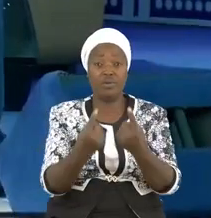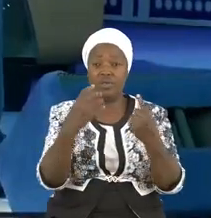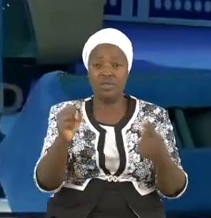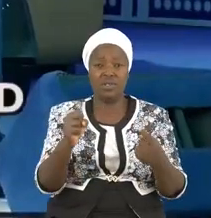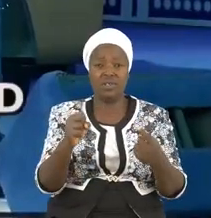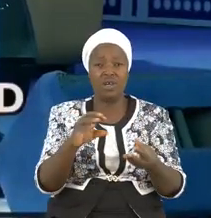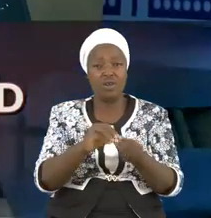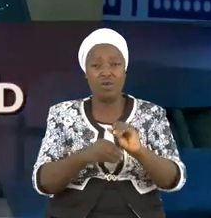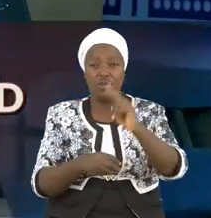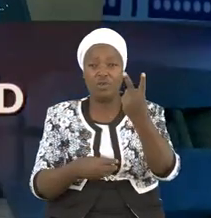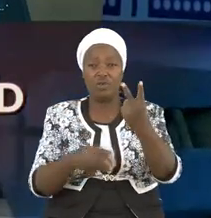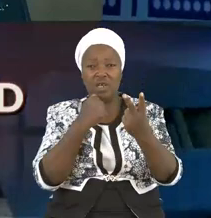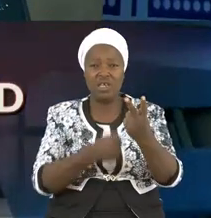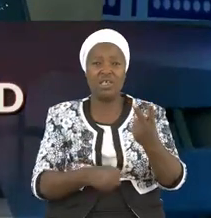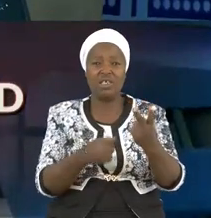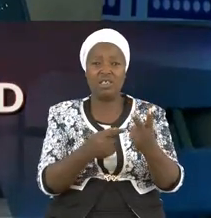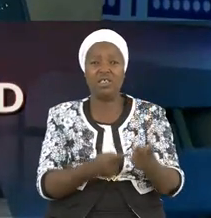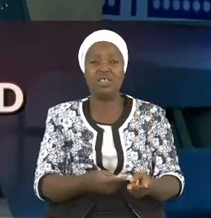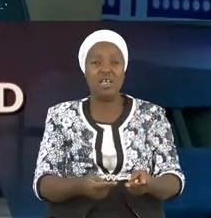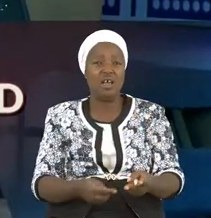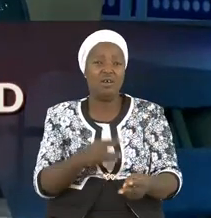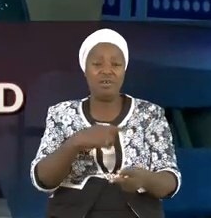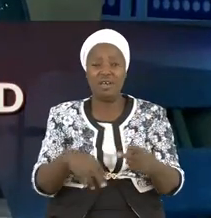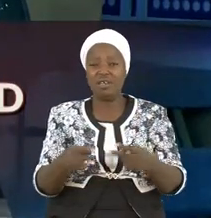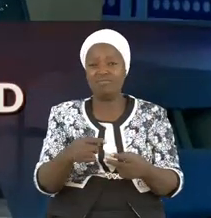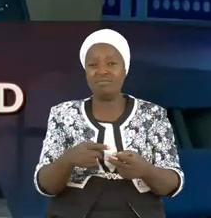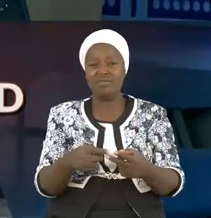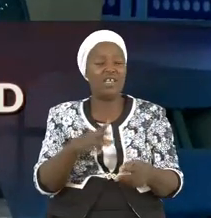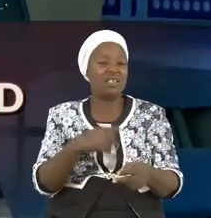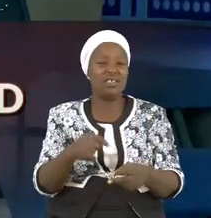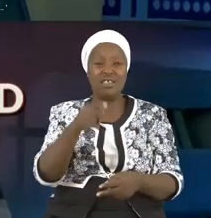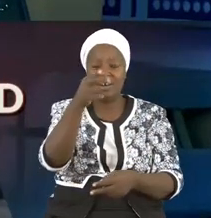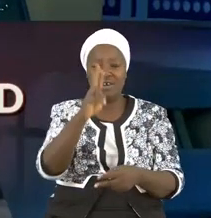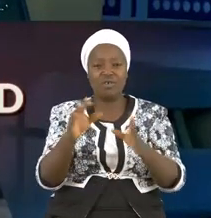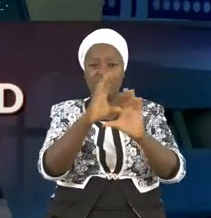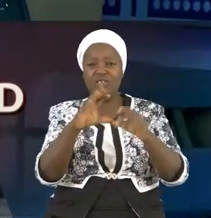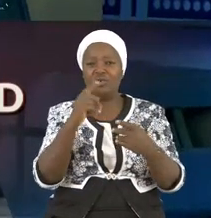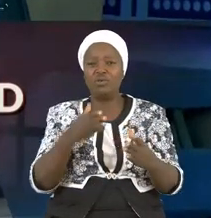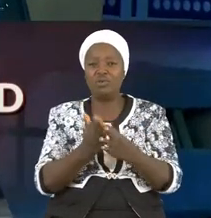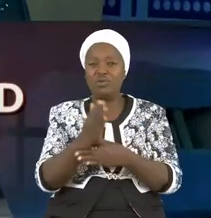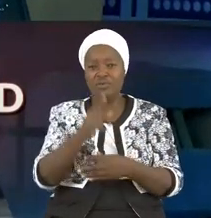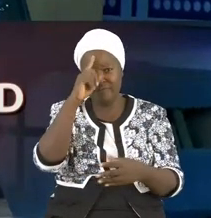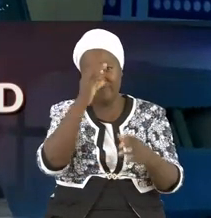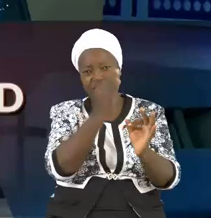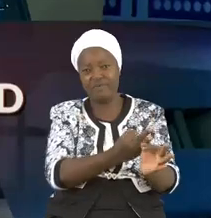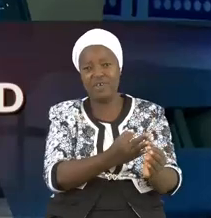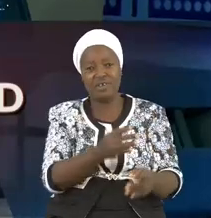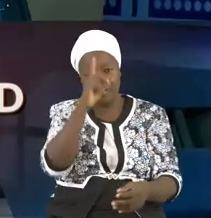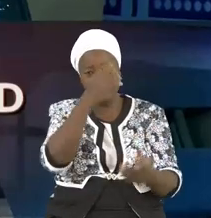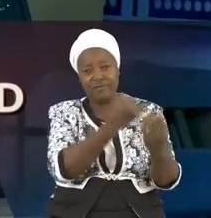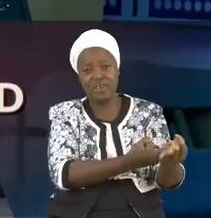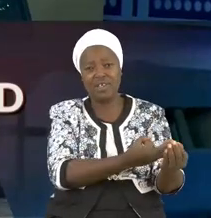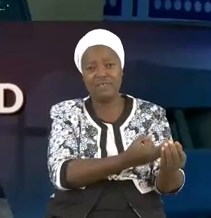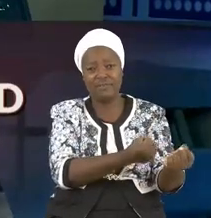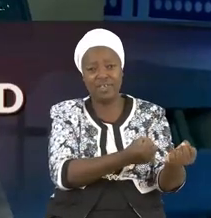reconciliation through faith towards recovery from all sicknesses.